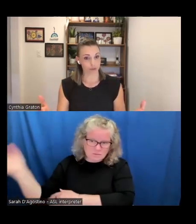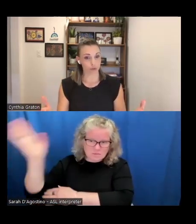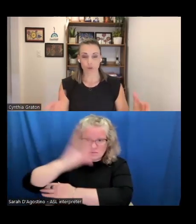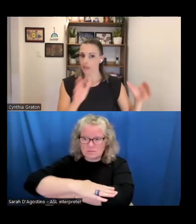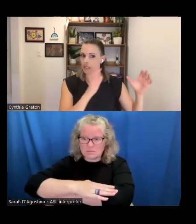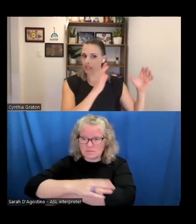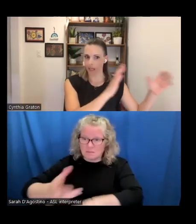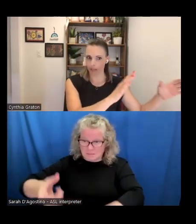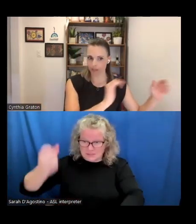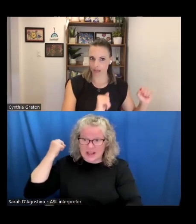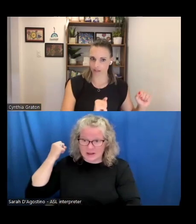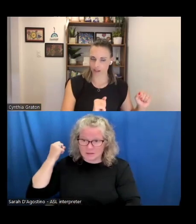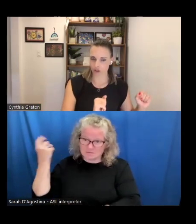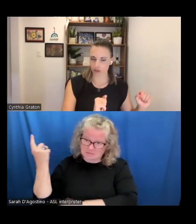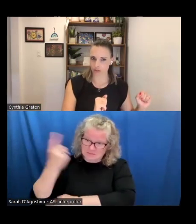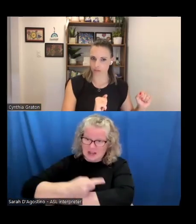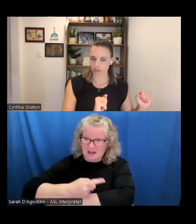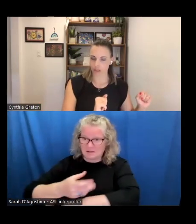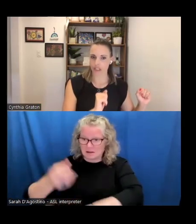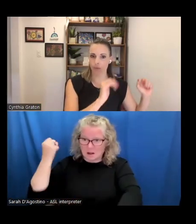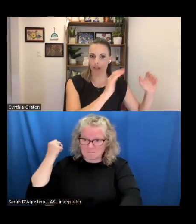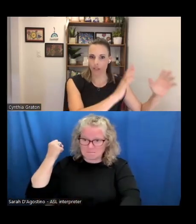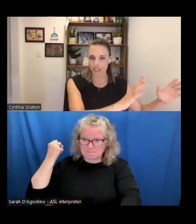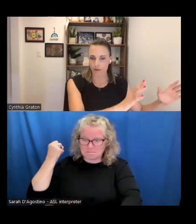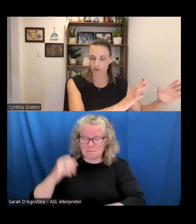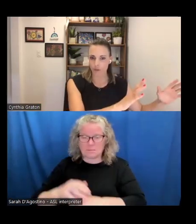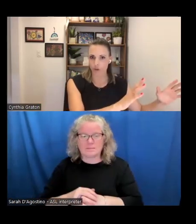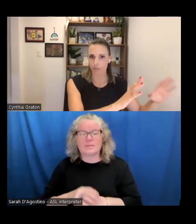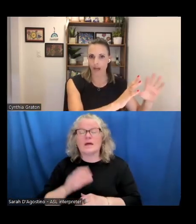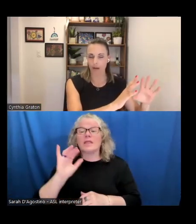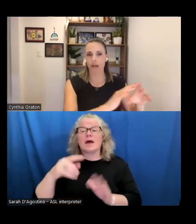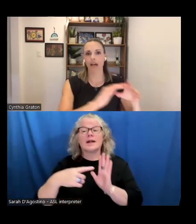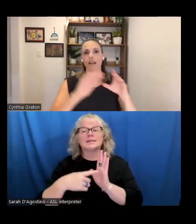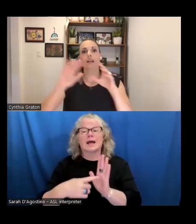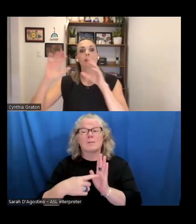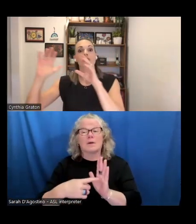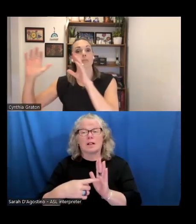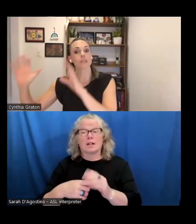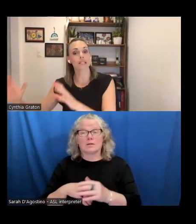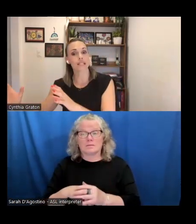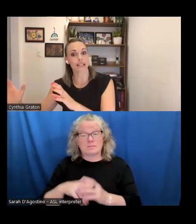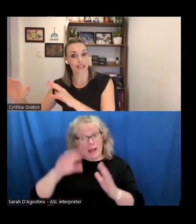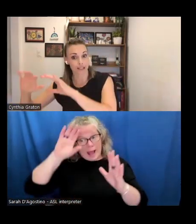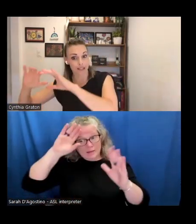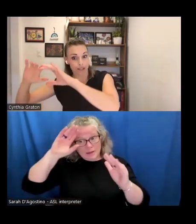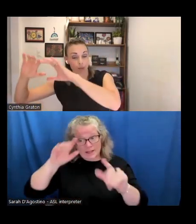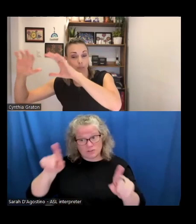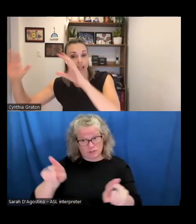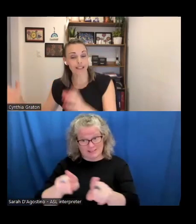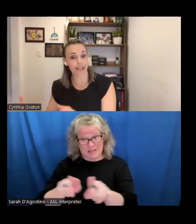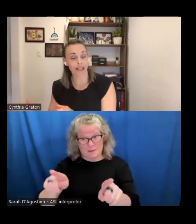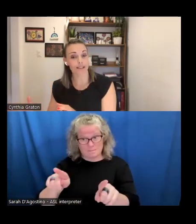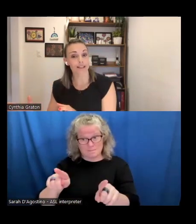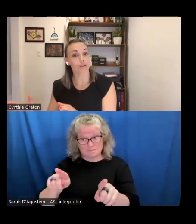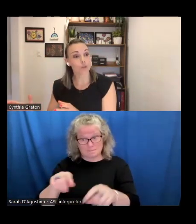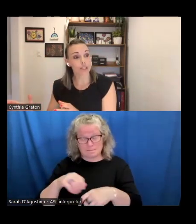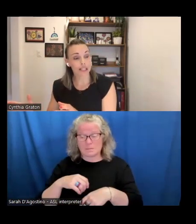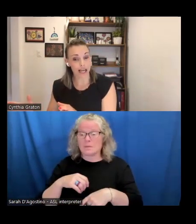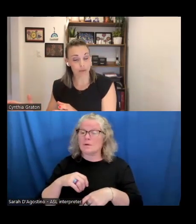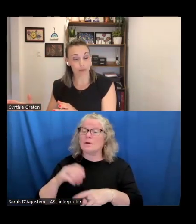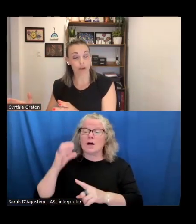I gave you, same expectation. Keeping your cell phone in your backpack, the piece that is the plan A,